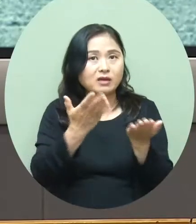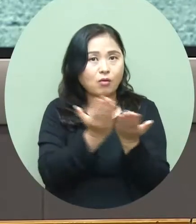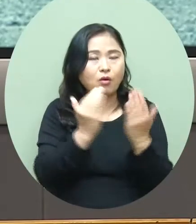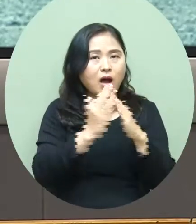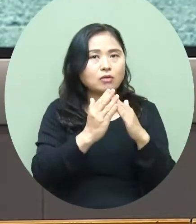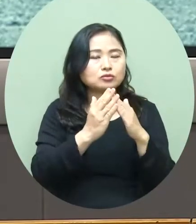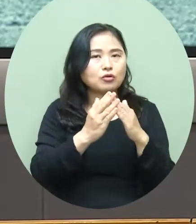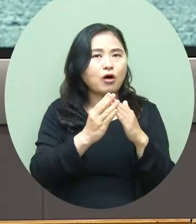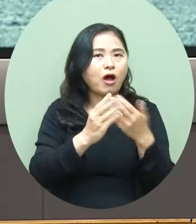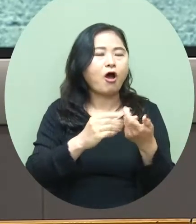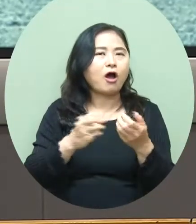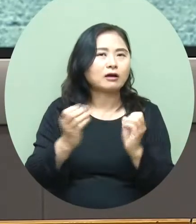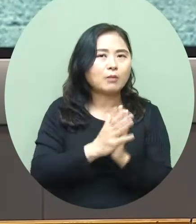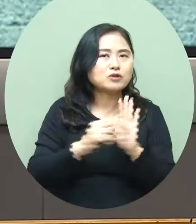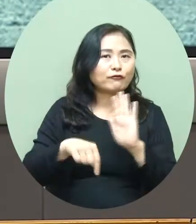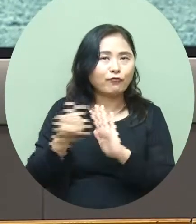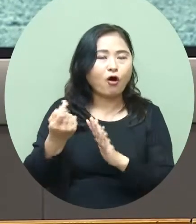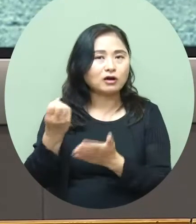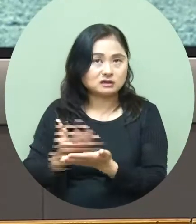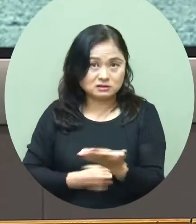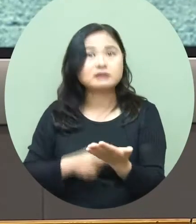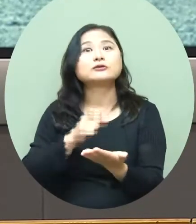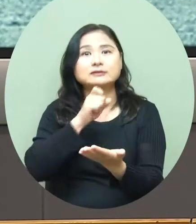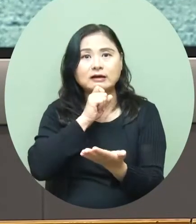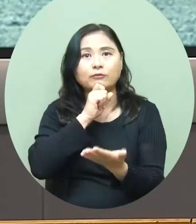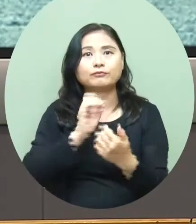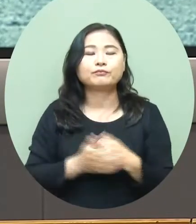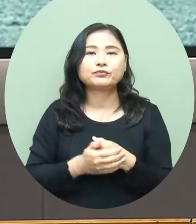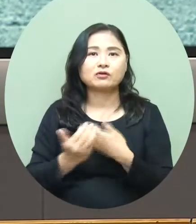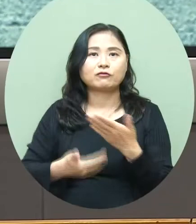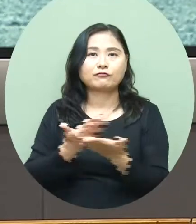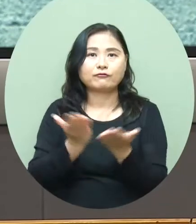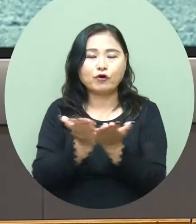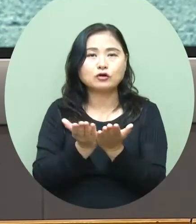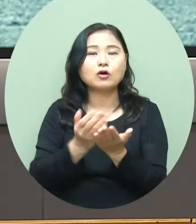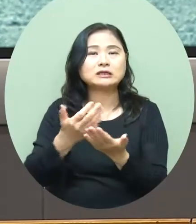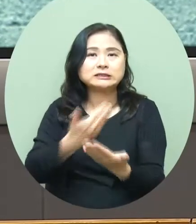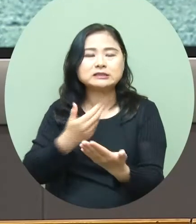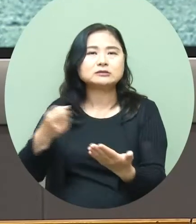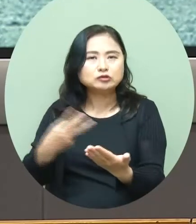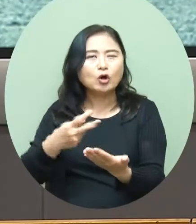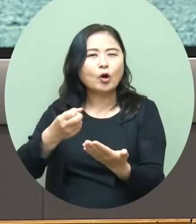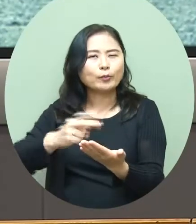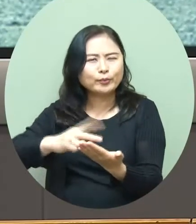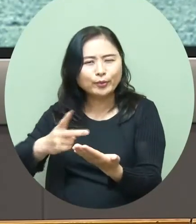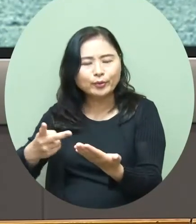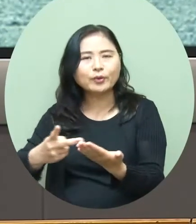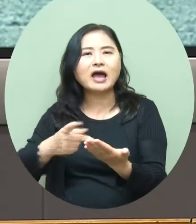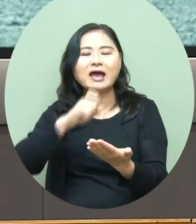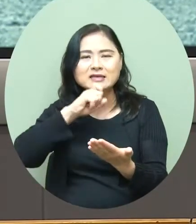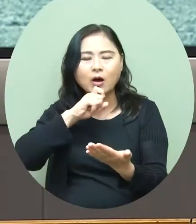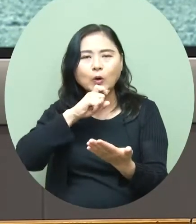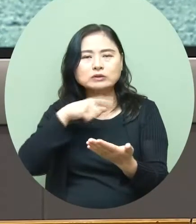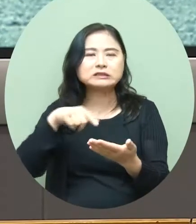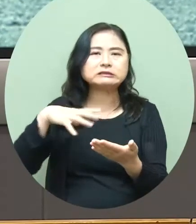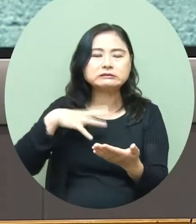CHP has issued the prevention and guidelines to schools. The guidelines will be updated again